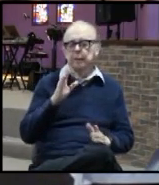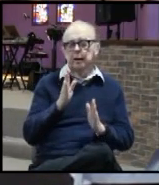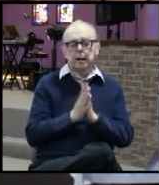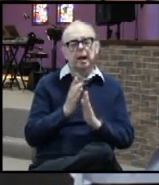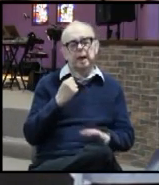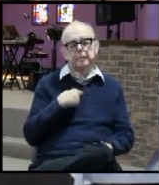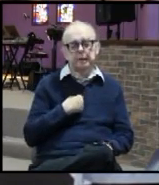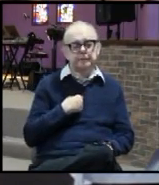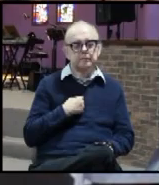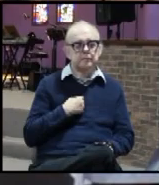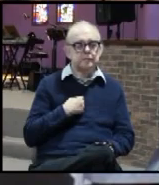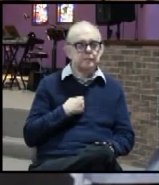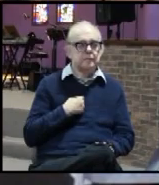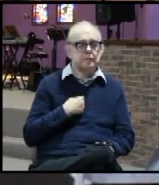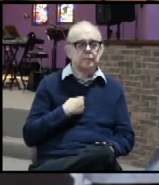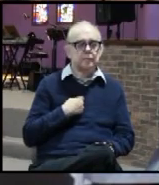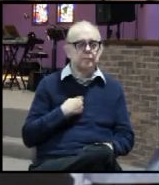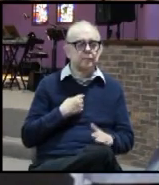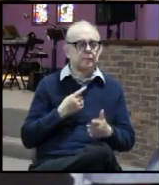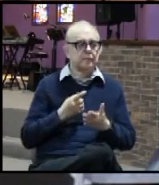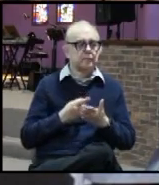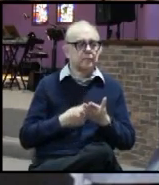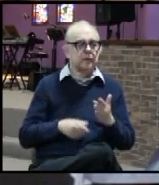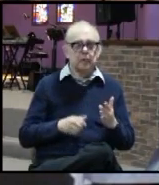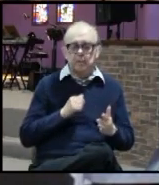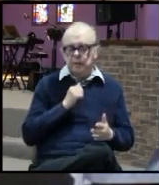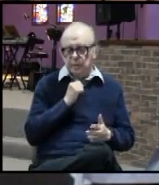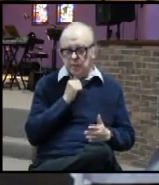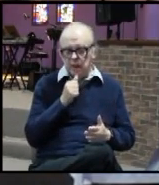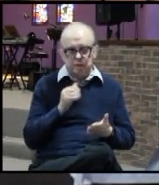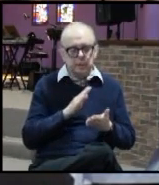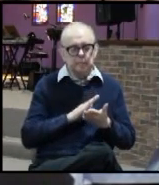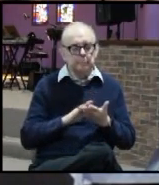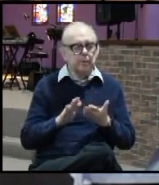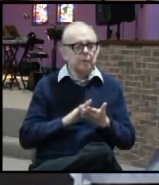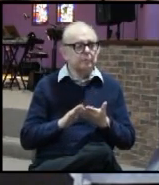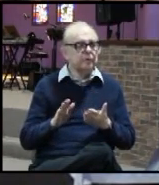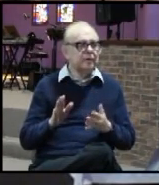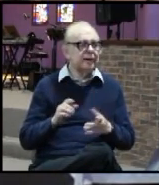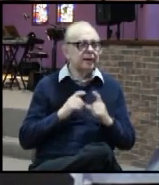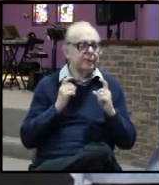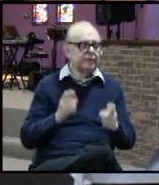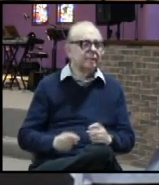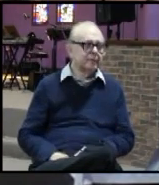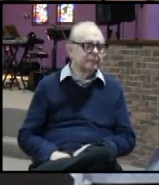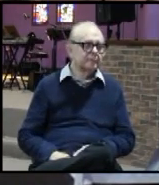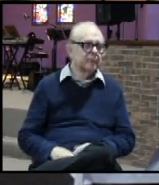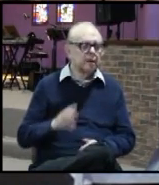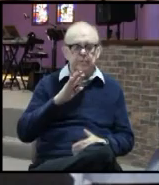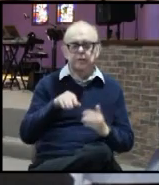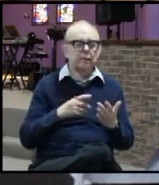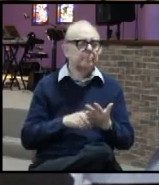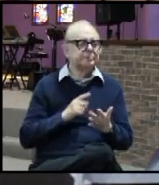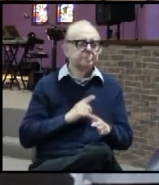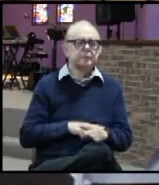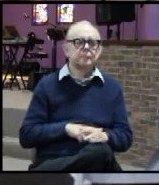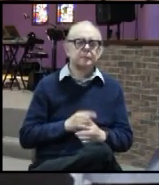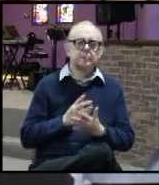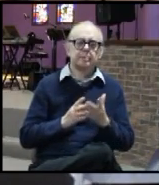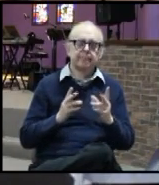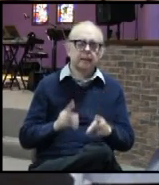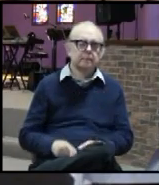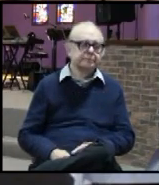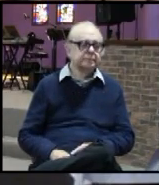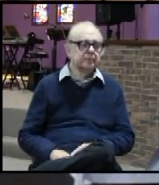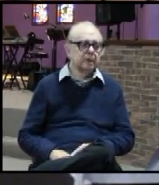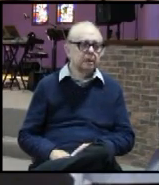time, so what is the unpardonable sin? Okay? And I hear this all the time. And somebody says, well,